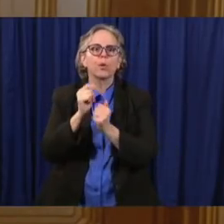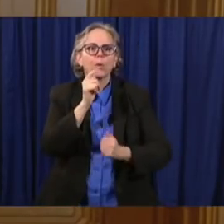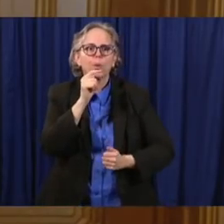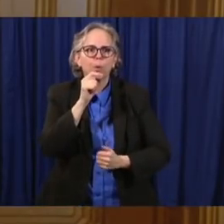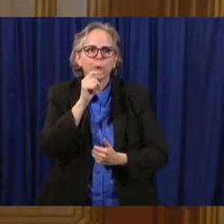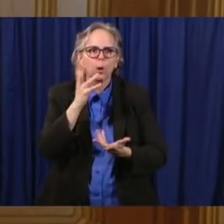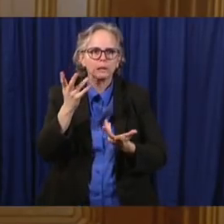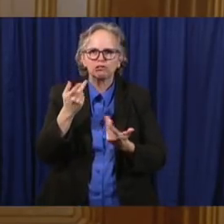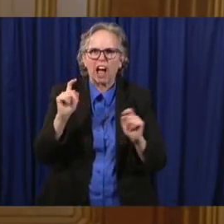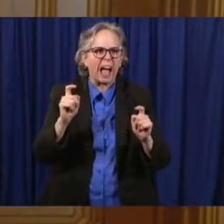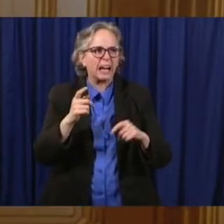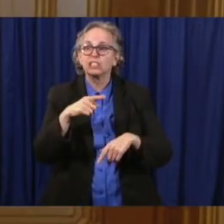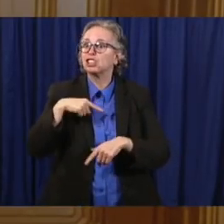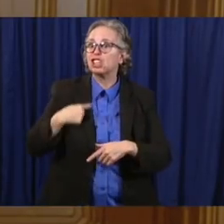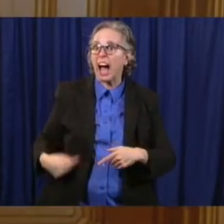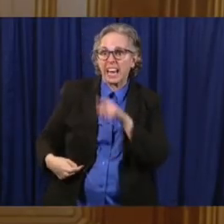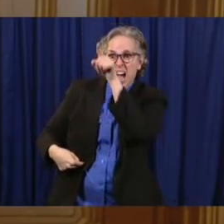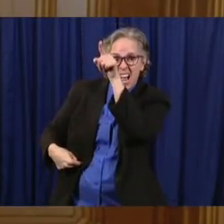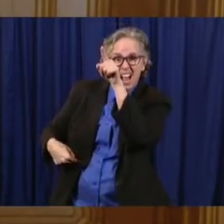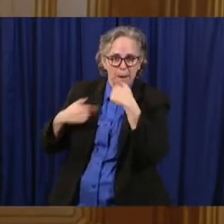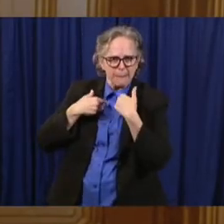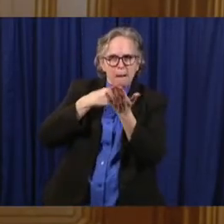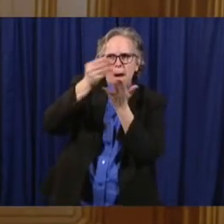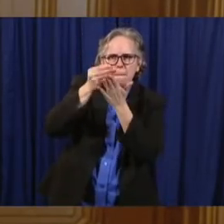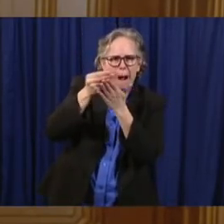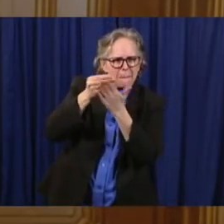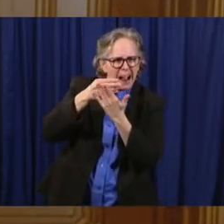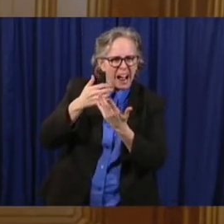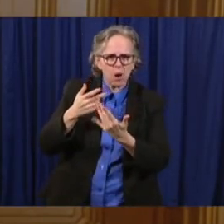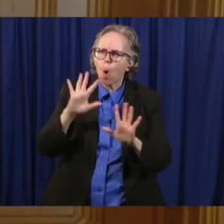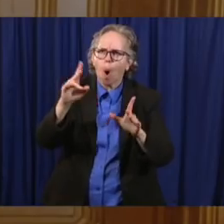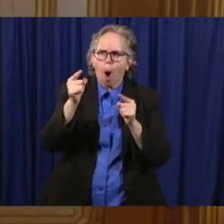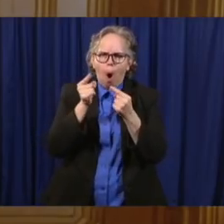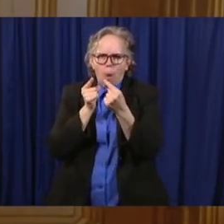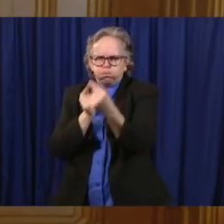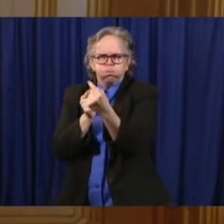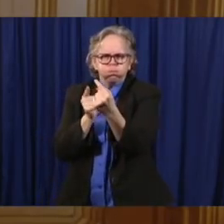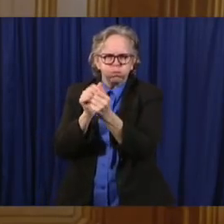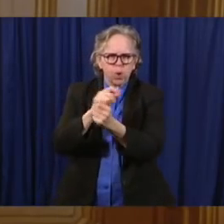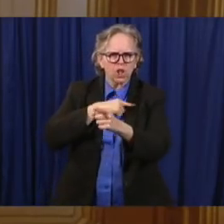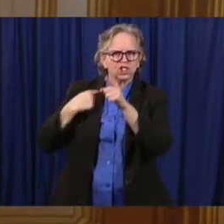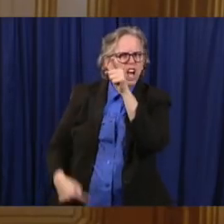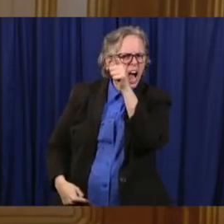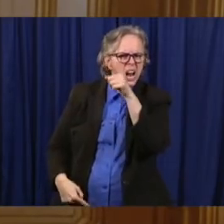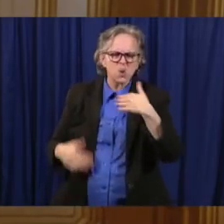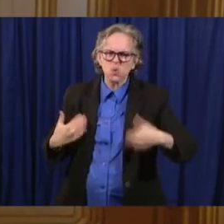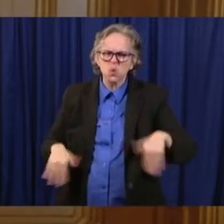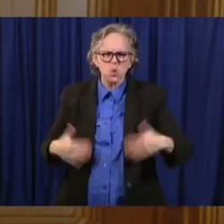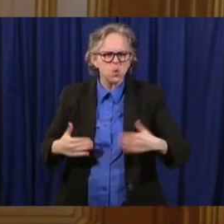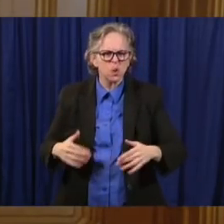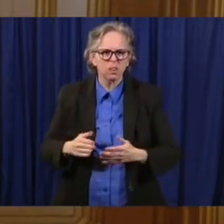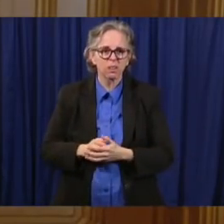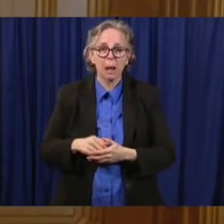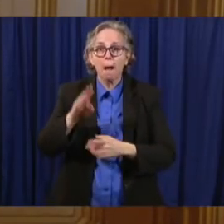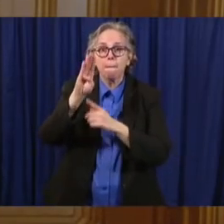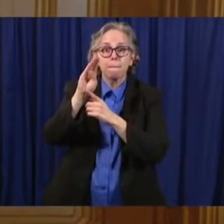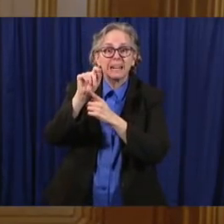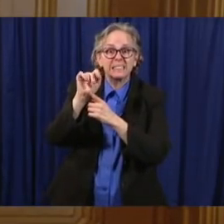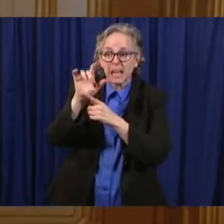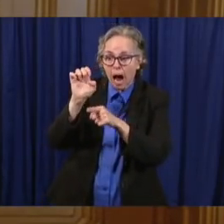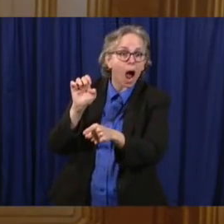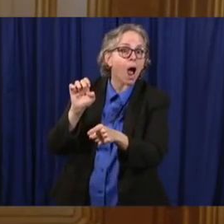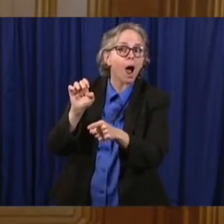And this is a struggle. And so the use of Battelle and the recycling of these